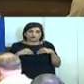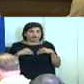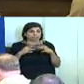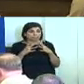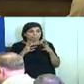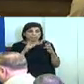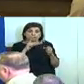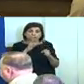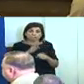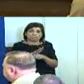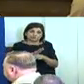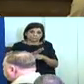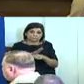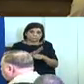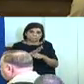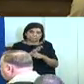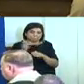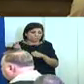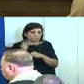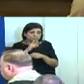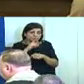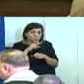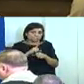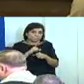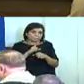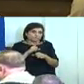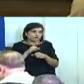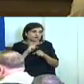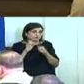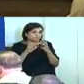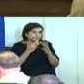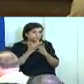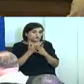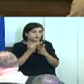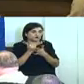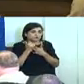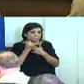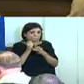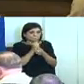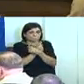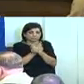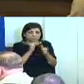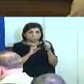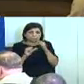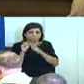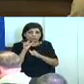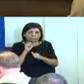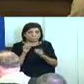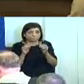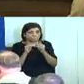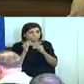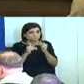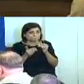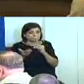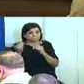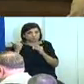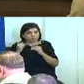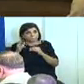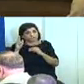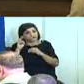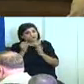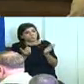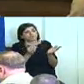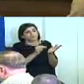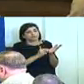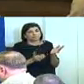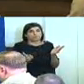today. Help us to hold true to all of them. Help us to love one another more than we ever have before. And as I heard over